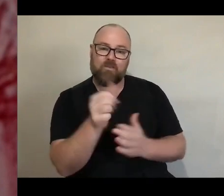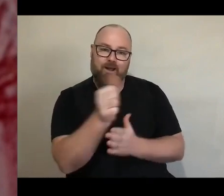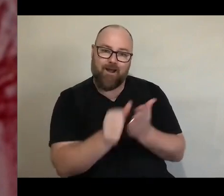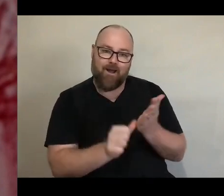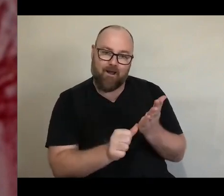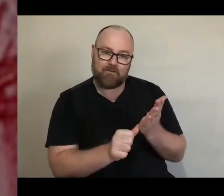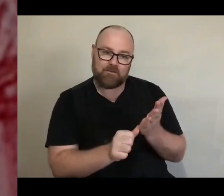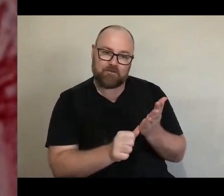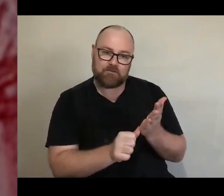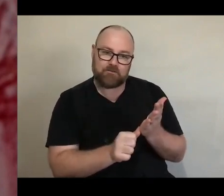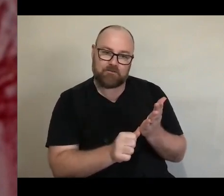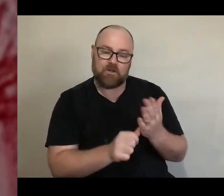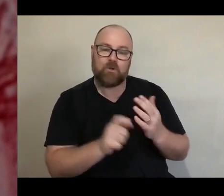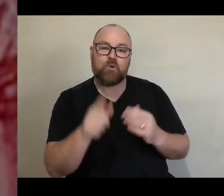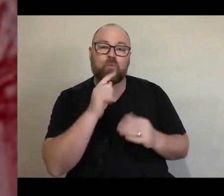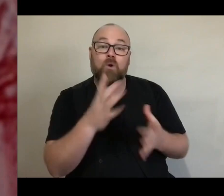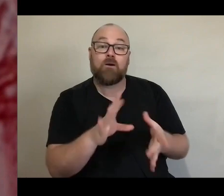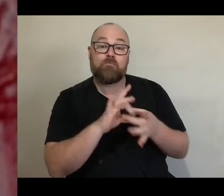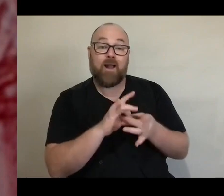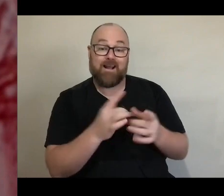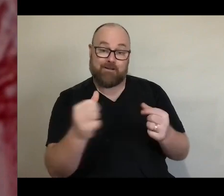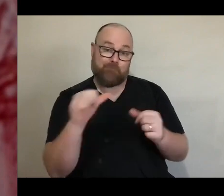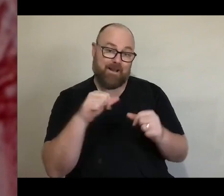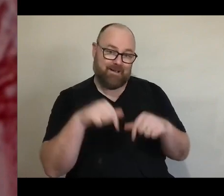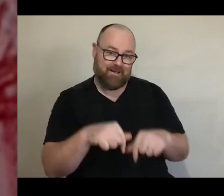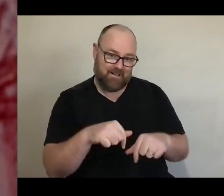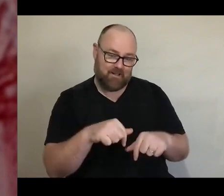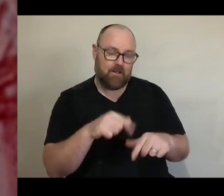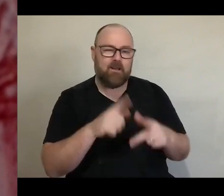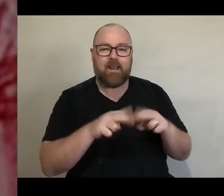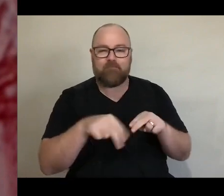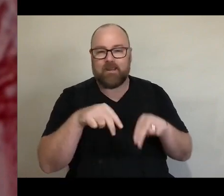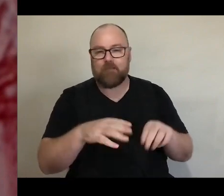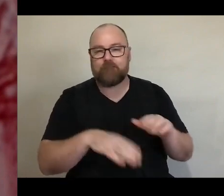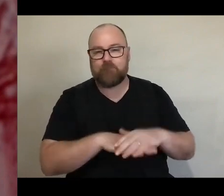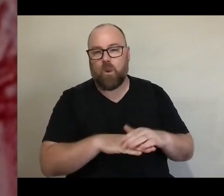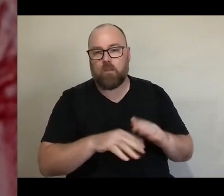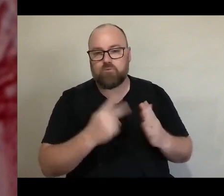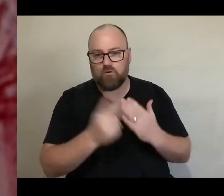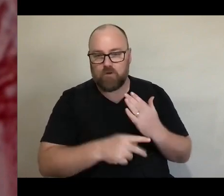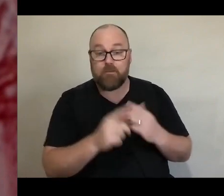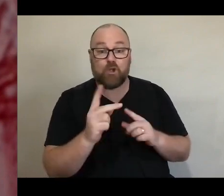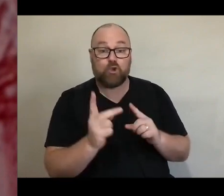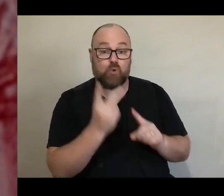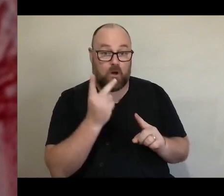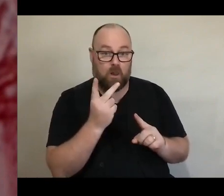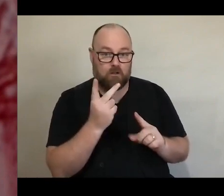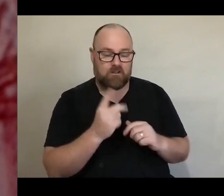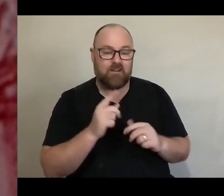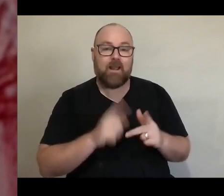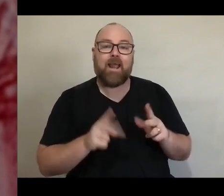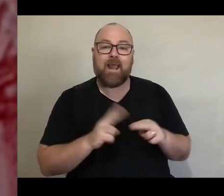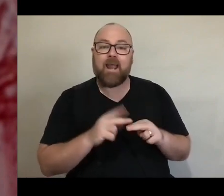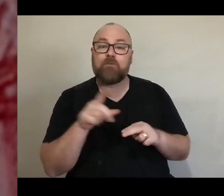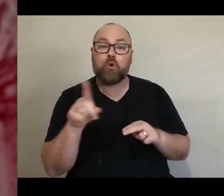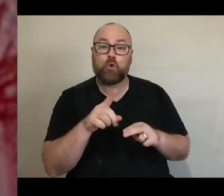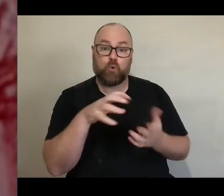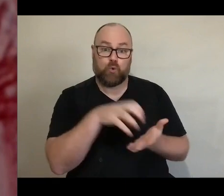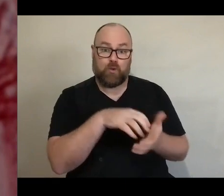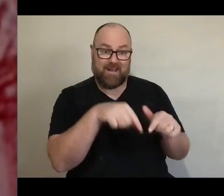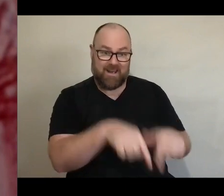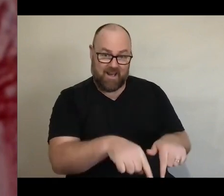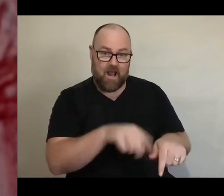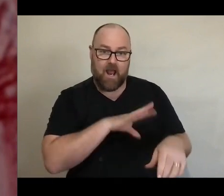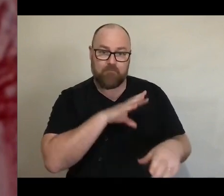to be joining us back online if you're here for the full program at 2 p.m. For those of you who are on site and participating in